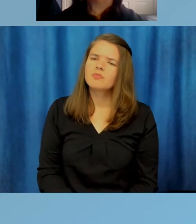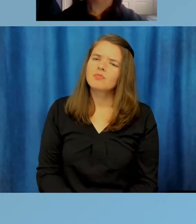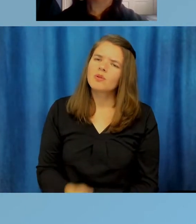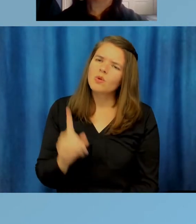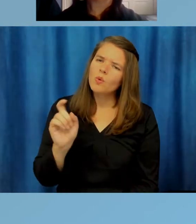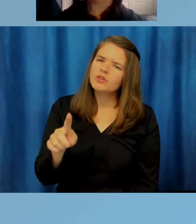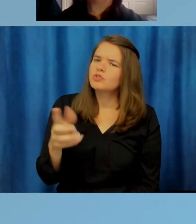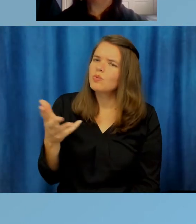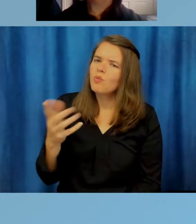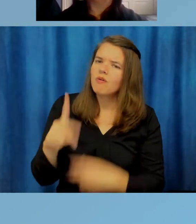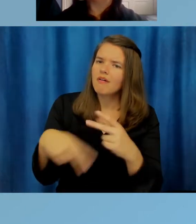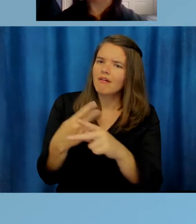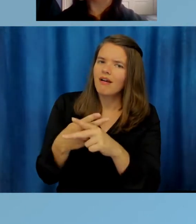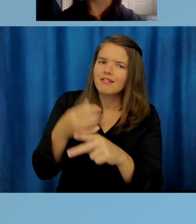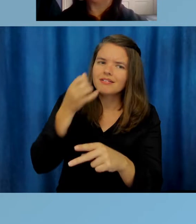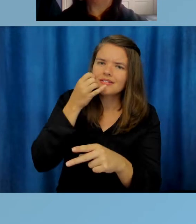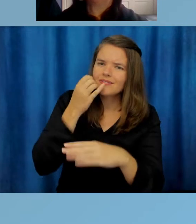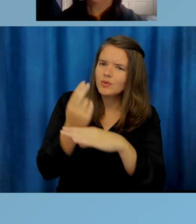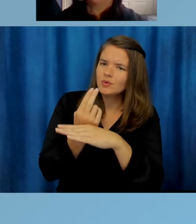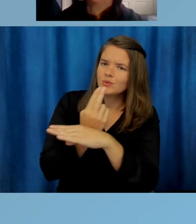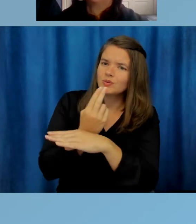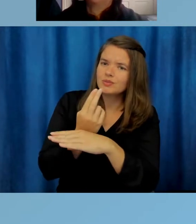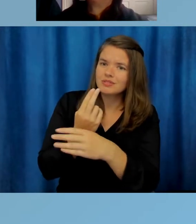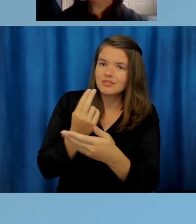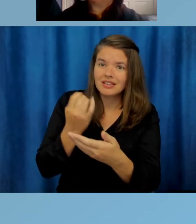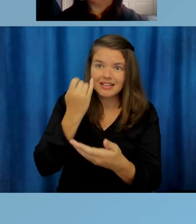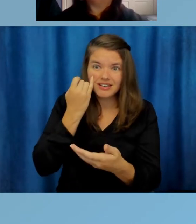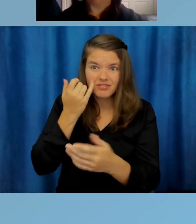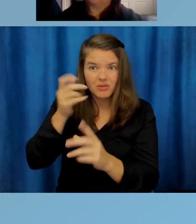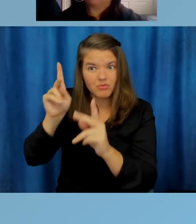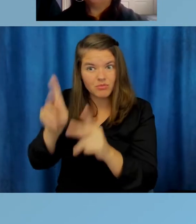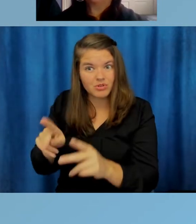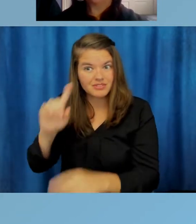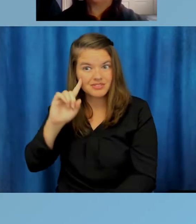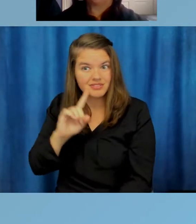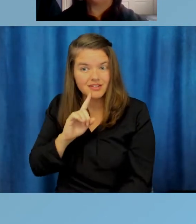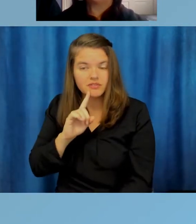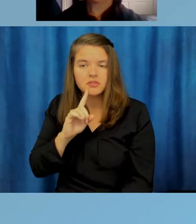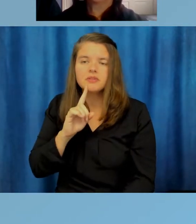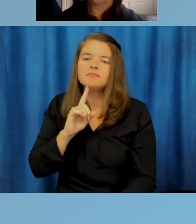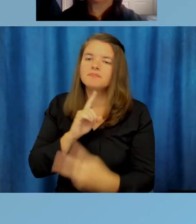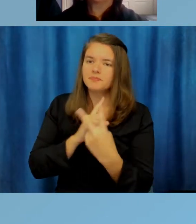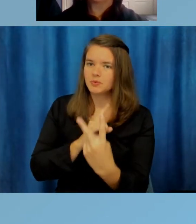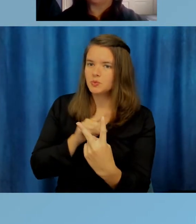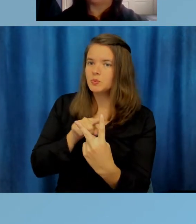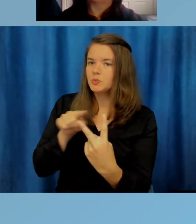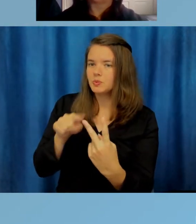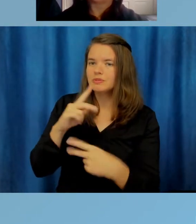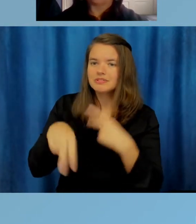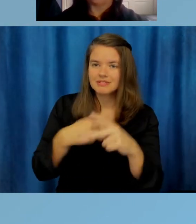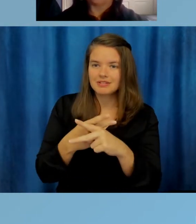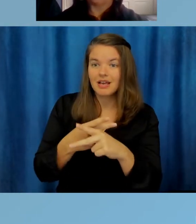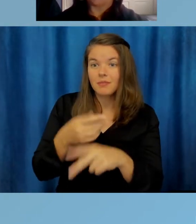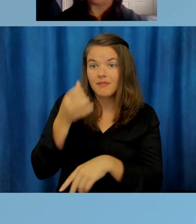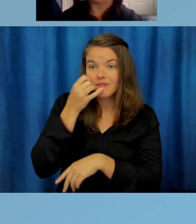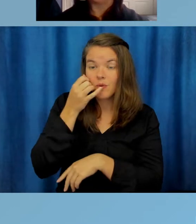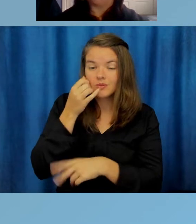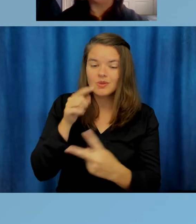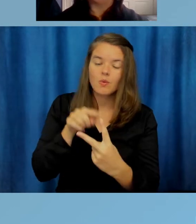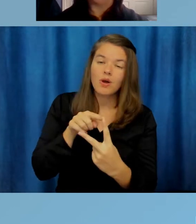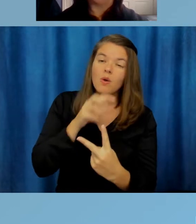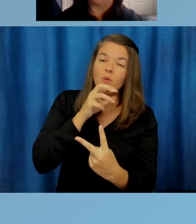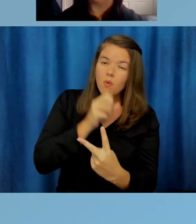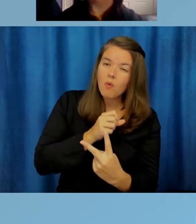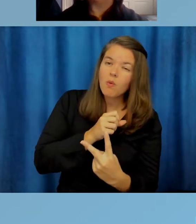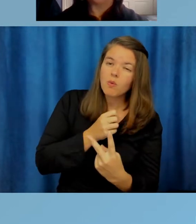type of telephone does someone use that is deaf? There are basically two types of telephones. One's a little old school that is